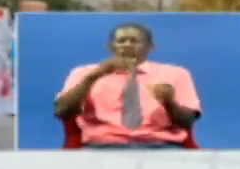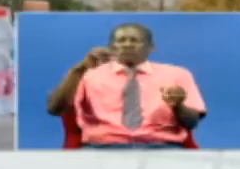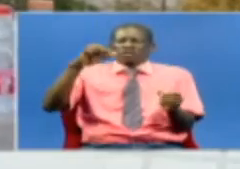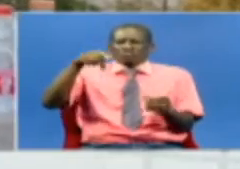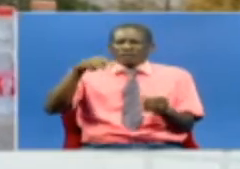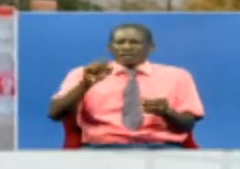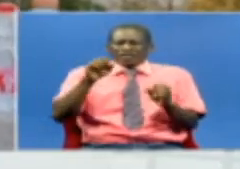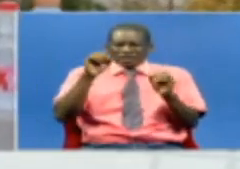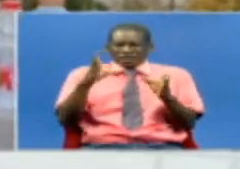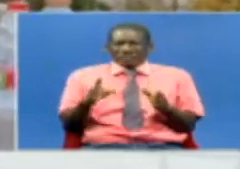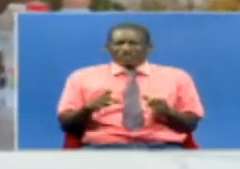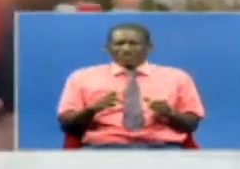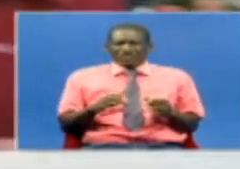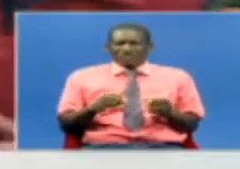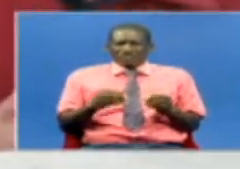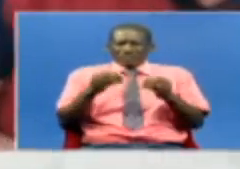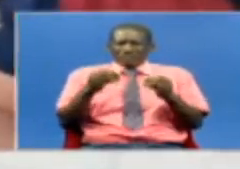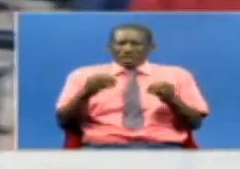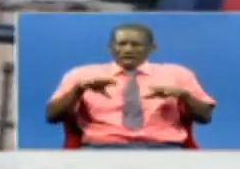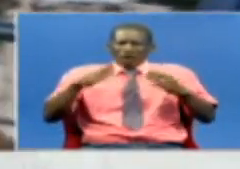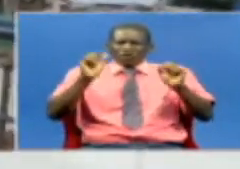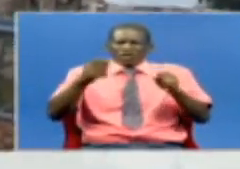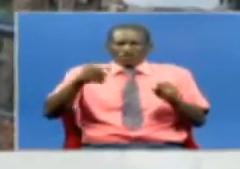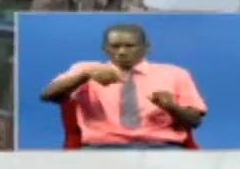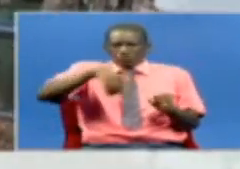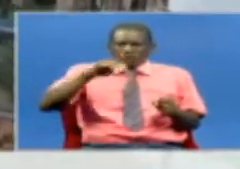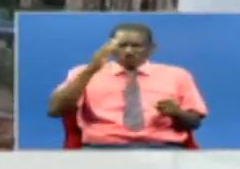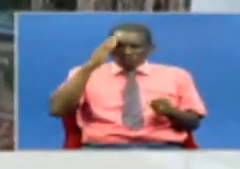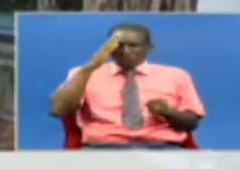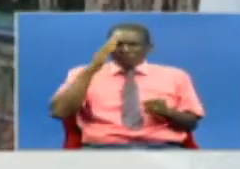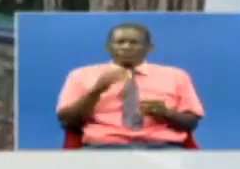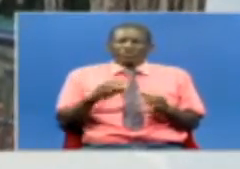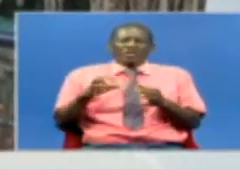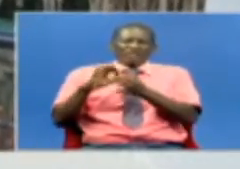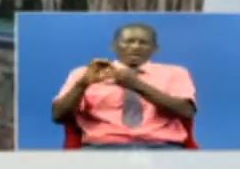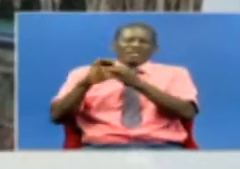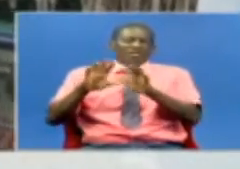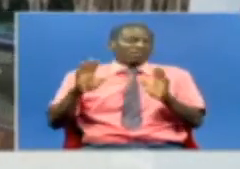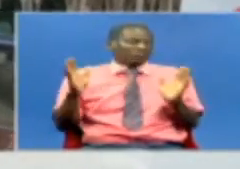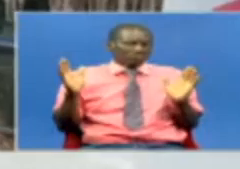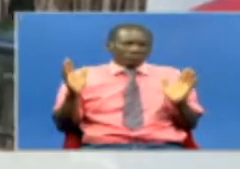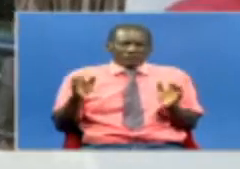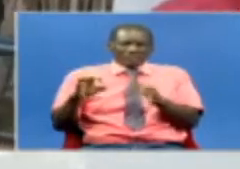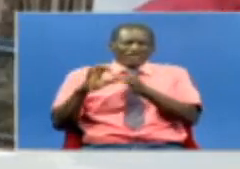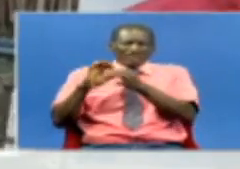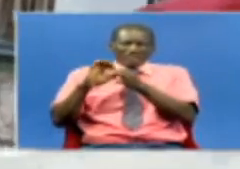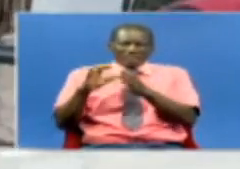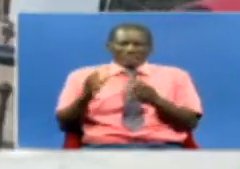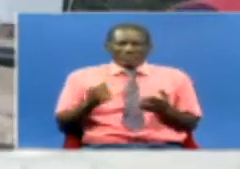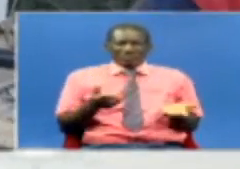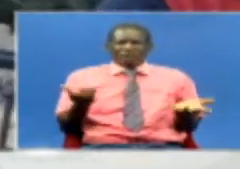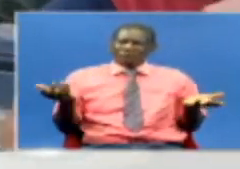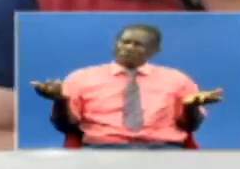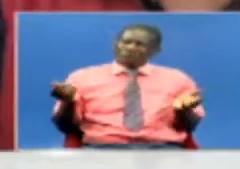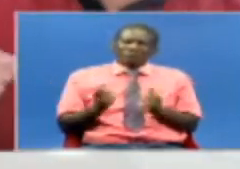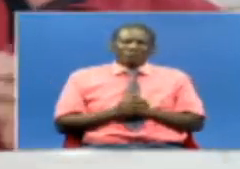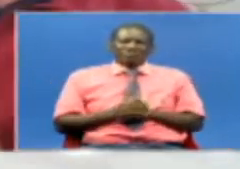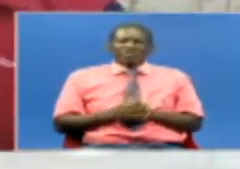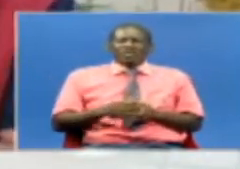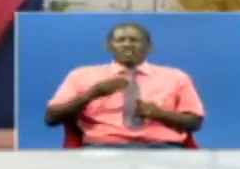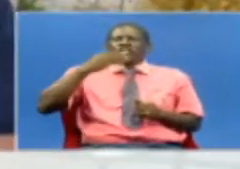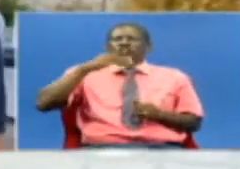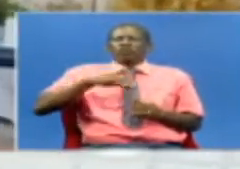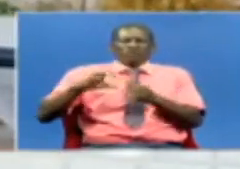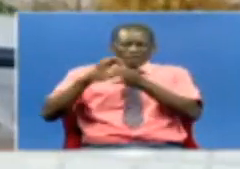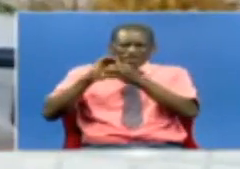So how do we know? How do we know? Tradition. Tradition? Tradition. The Jewish tradition